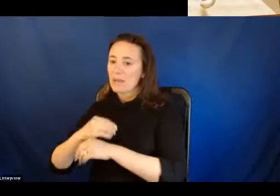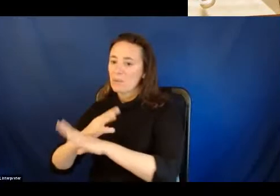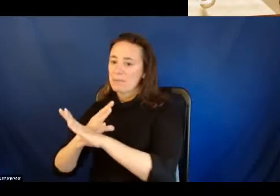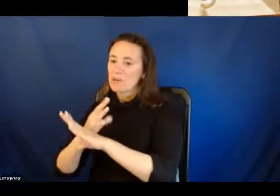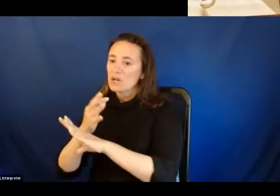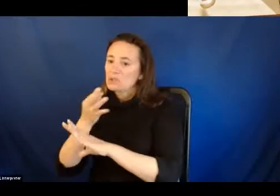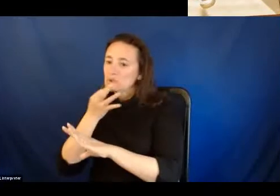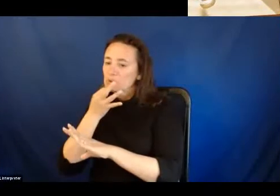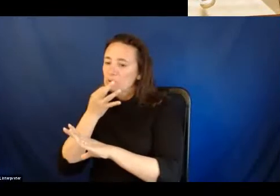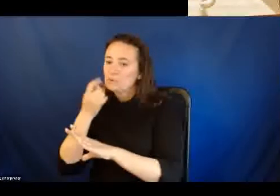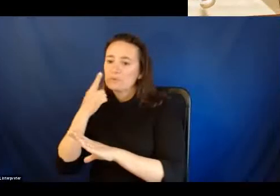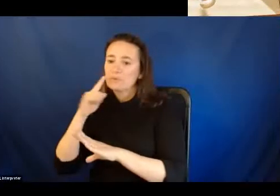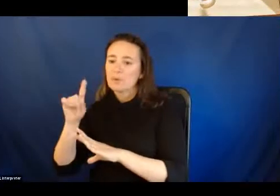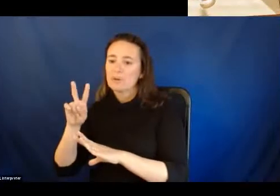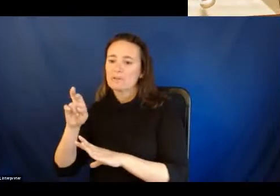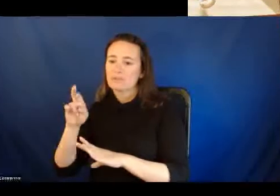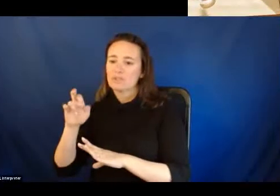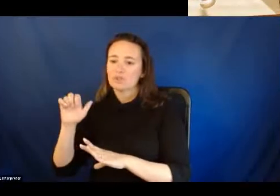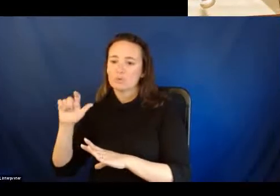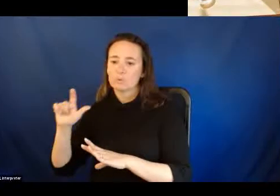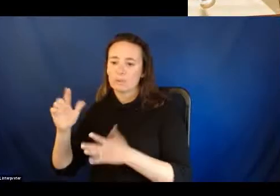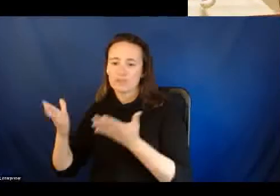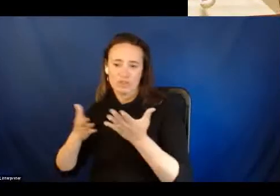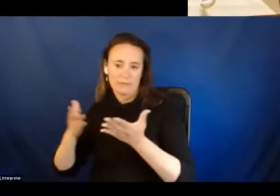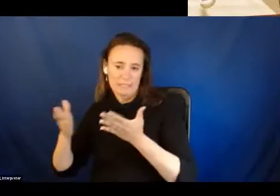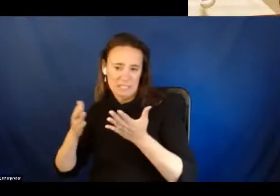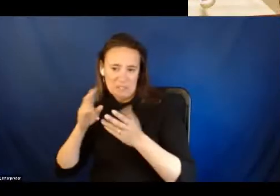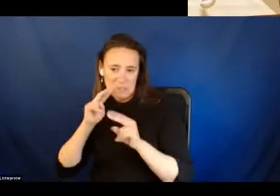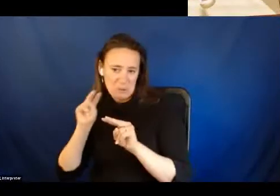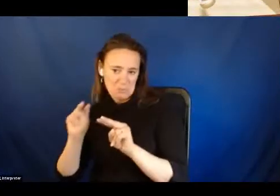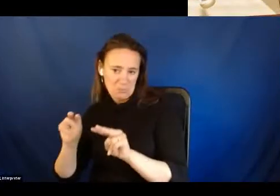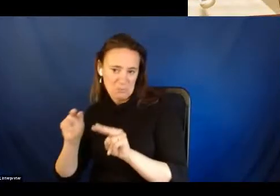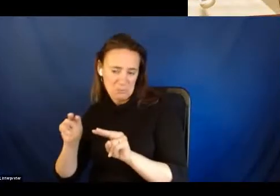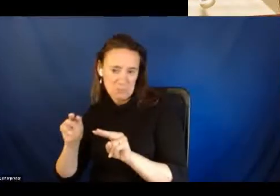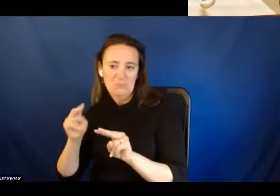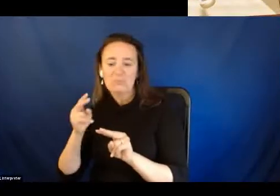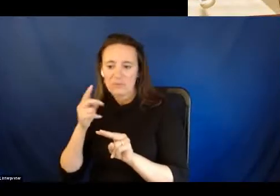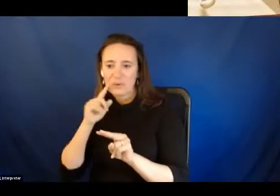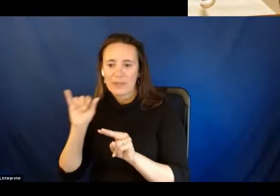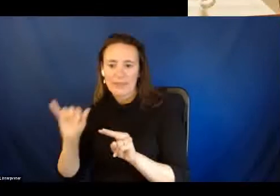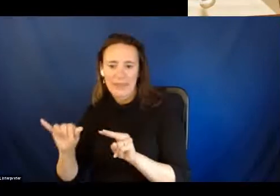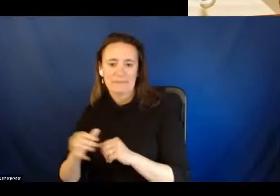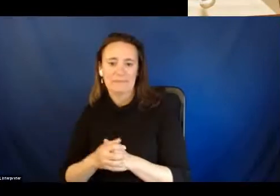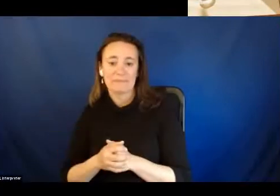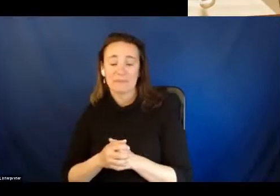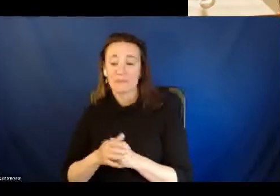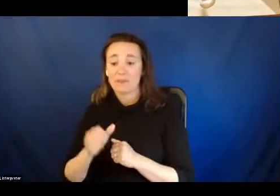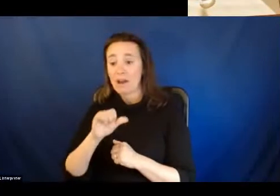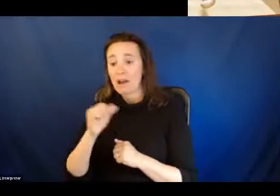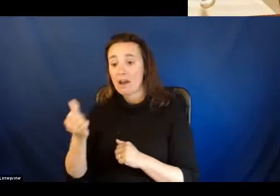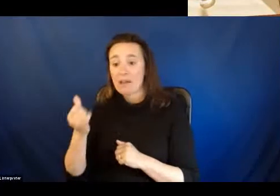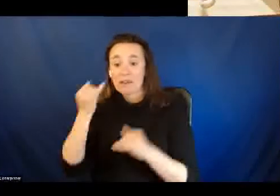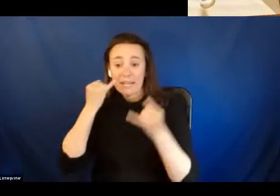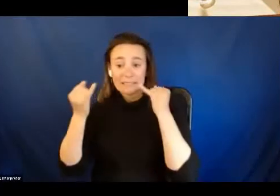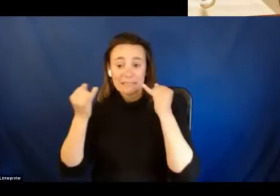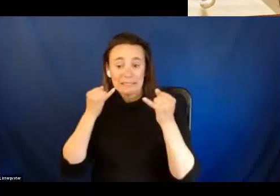on the lookout for that. And if you have any other ideas about how survivors can connect, please put them in the chat.